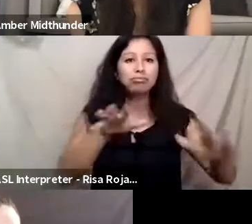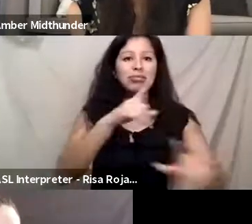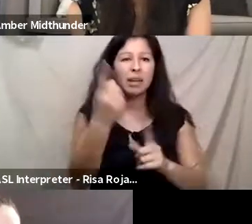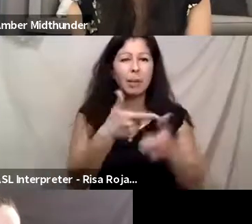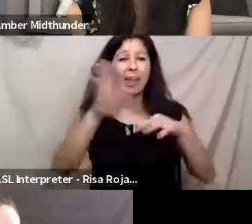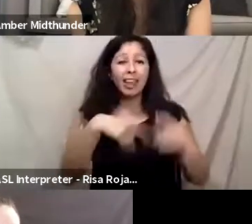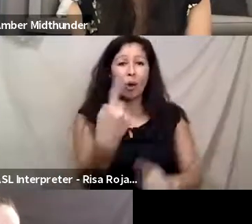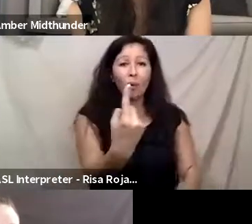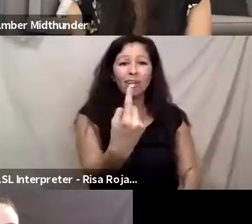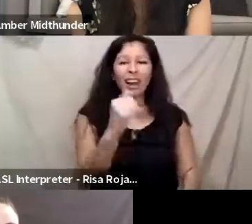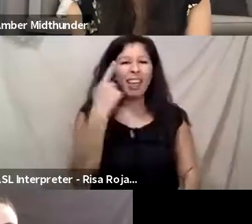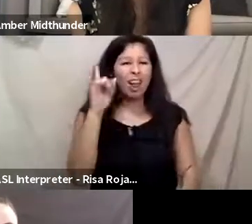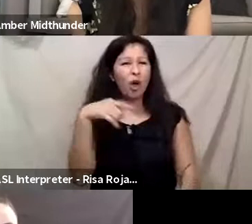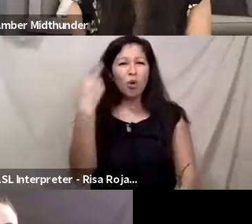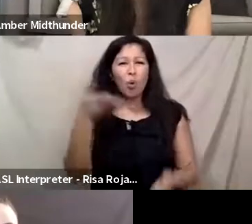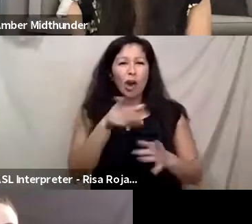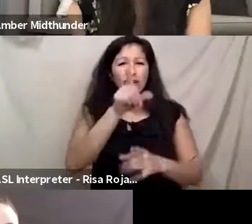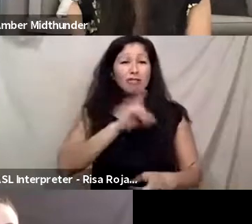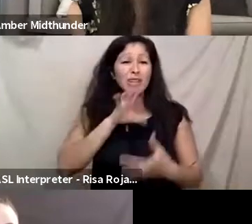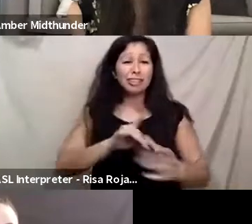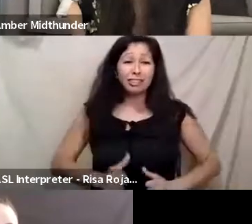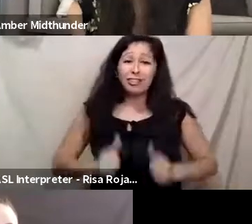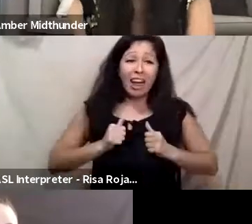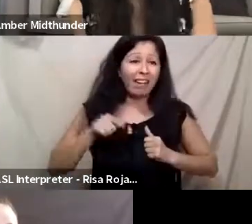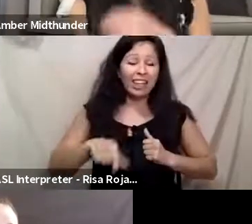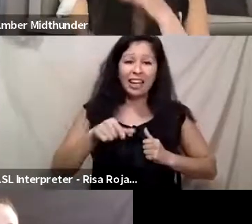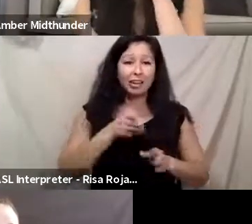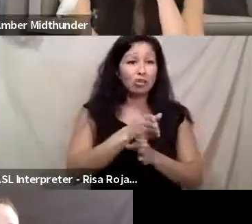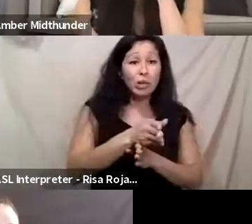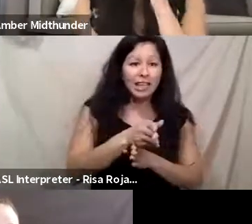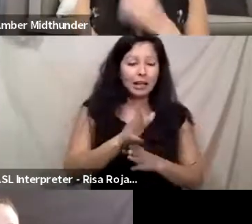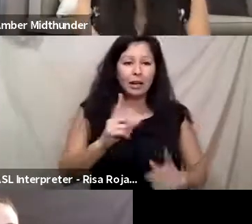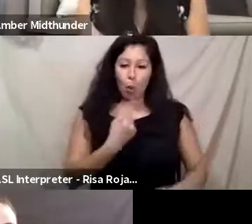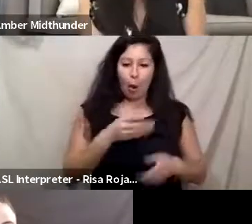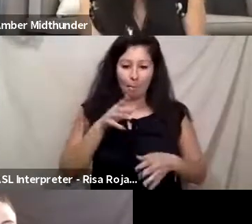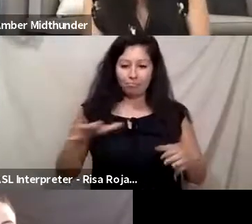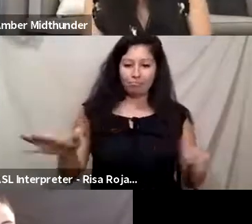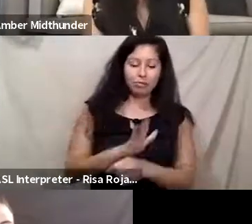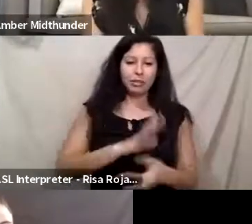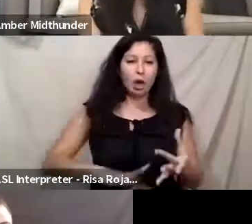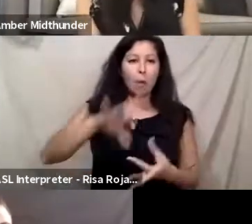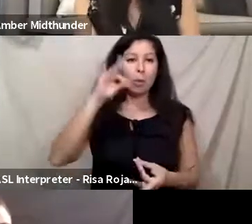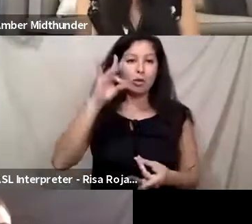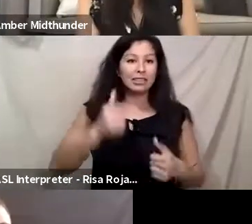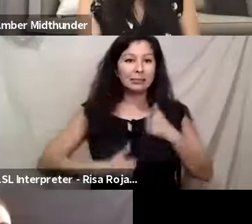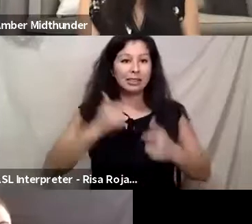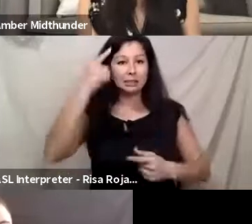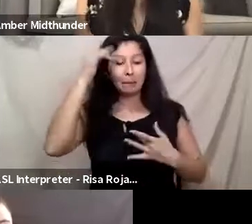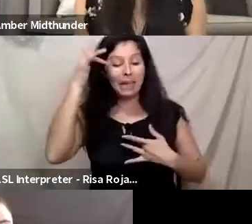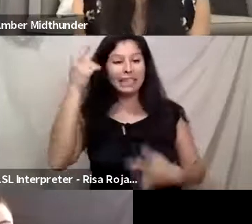bigger than you. And I think that's the only way that you can really survive this career intact, emotionally, spiritually, mentally,